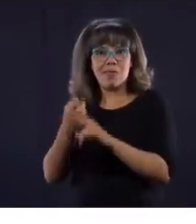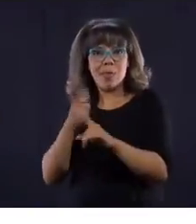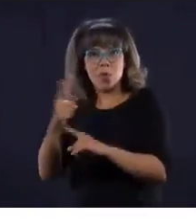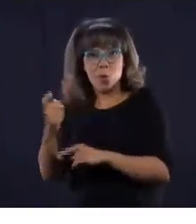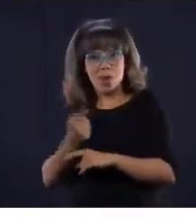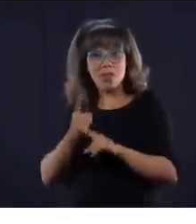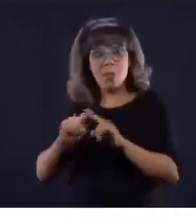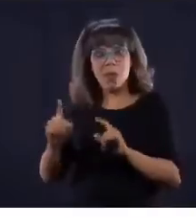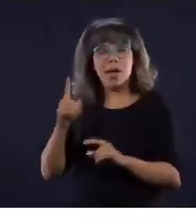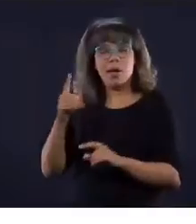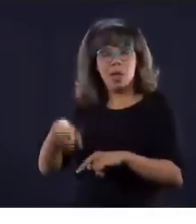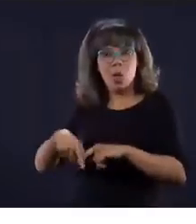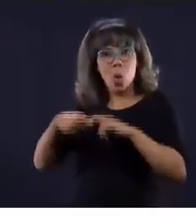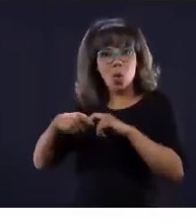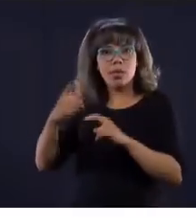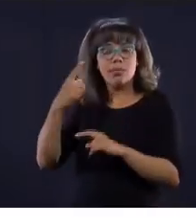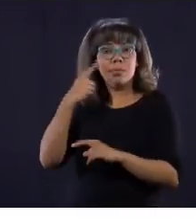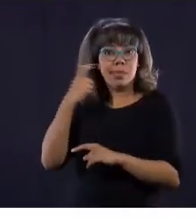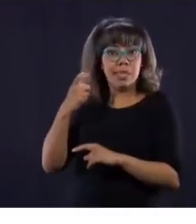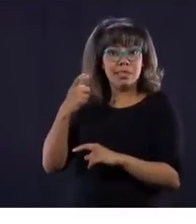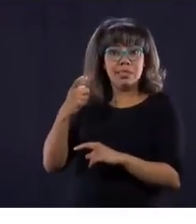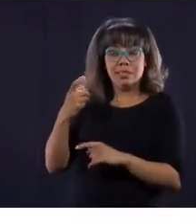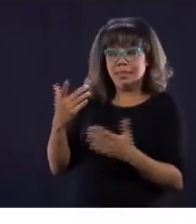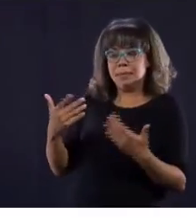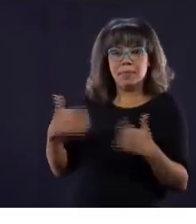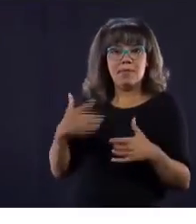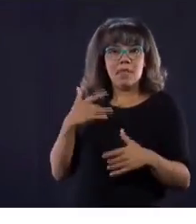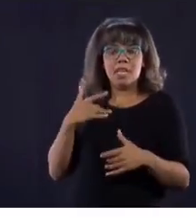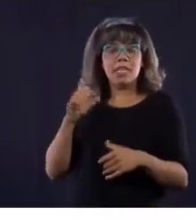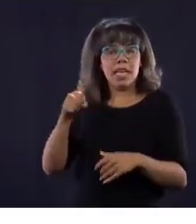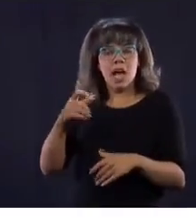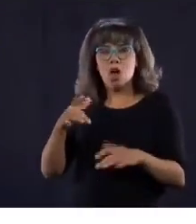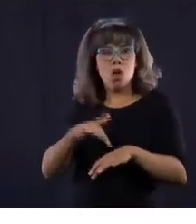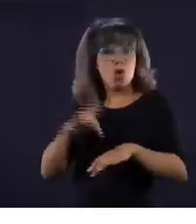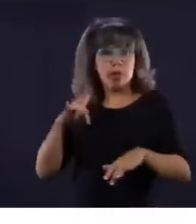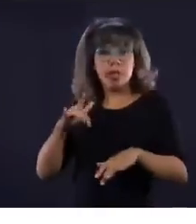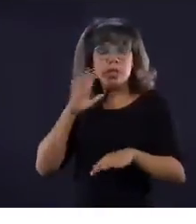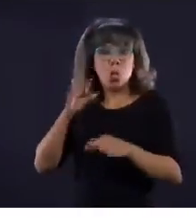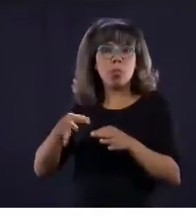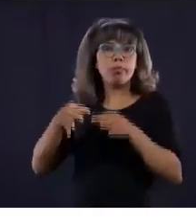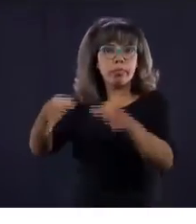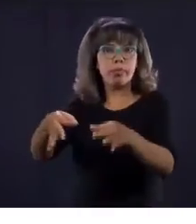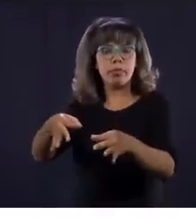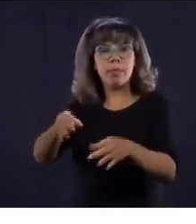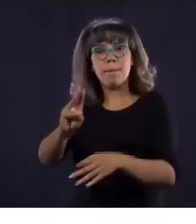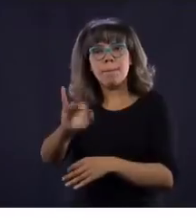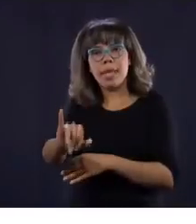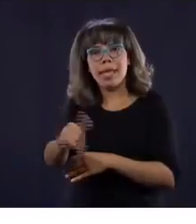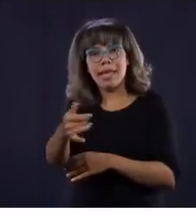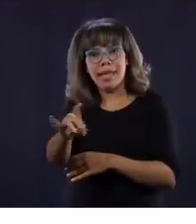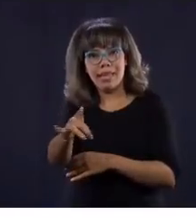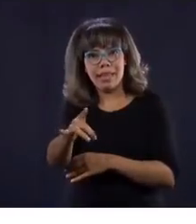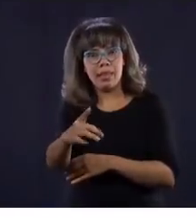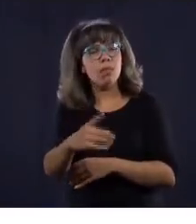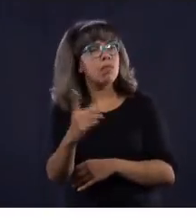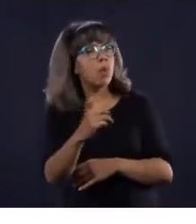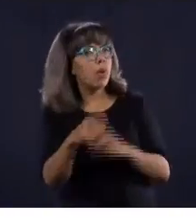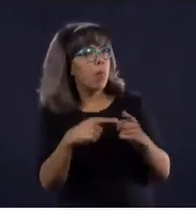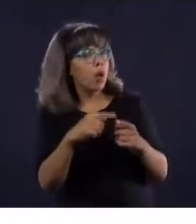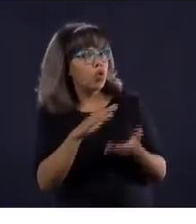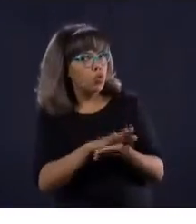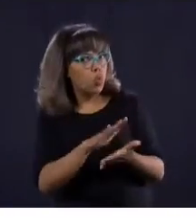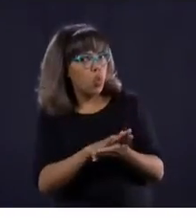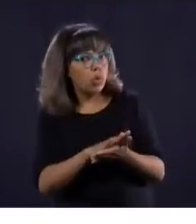residents who are being sent to COVID-19 units being charged extra fees? One family received a $400